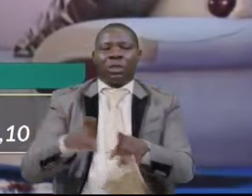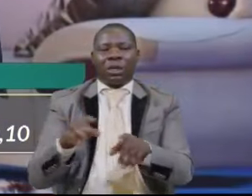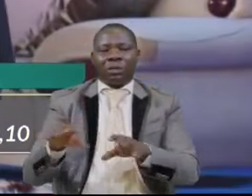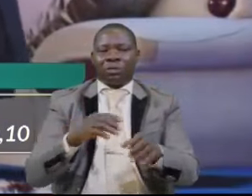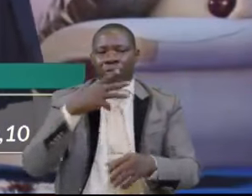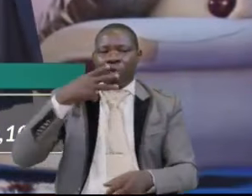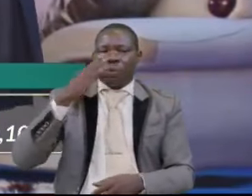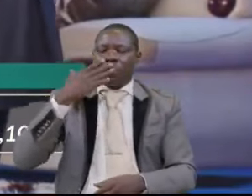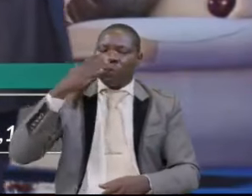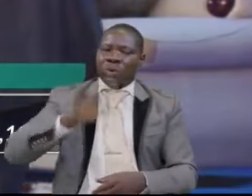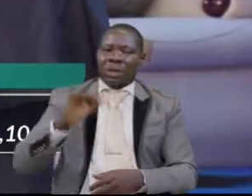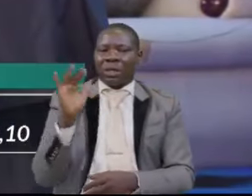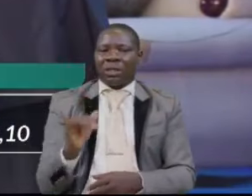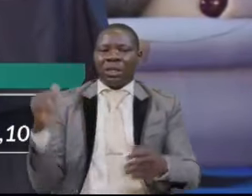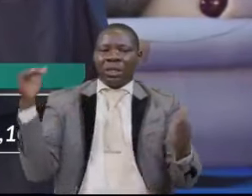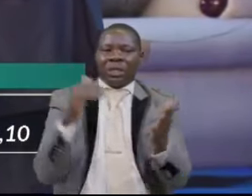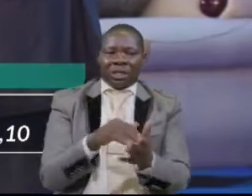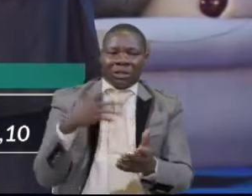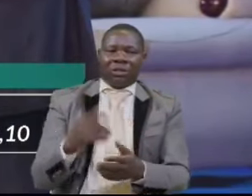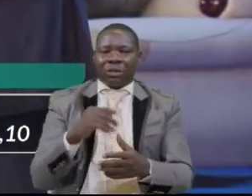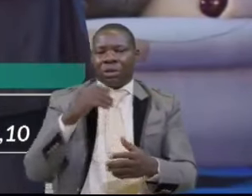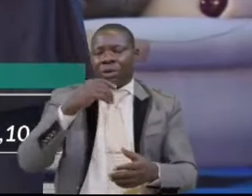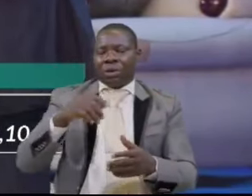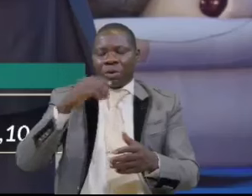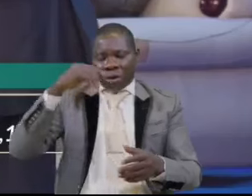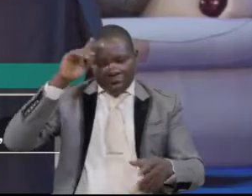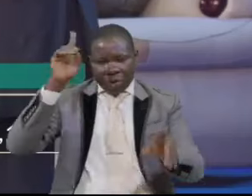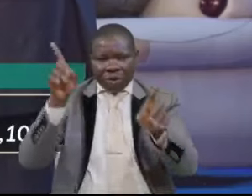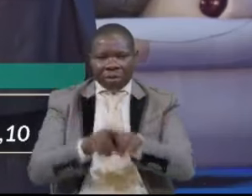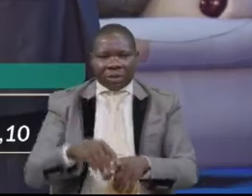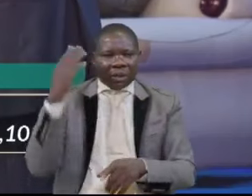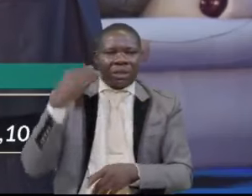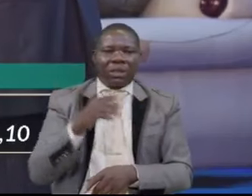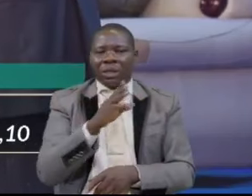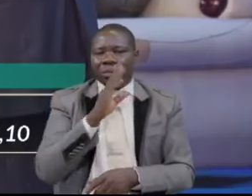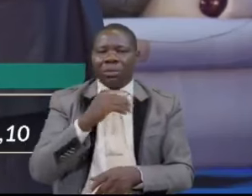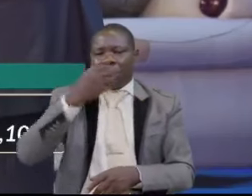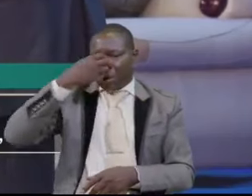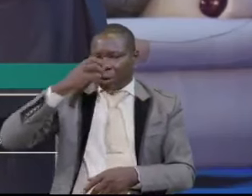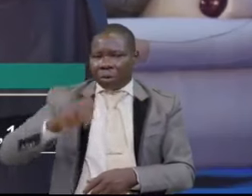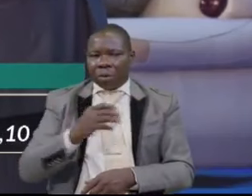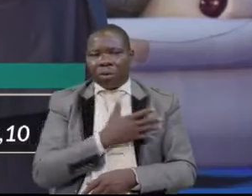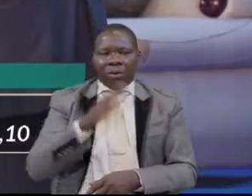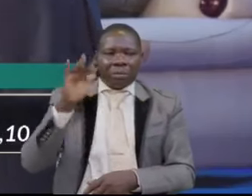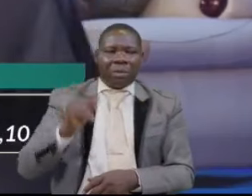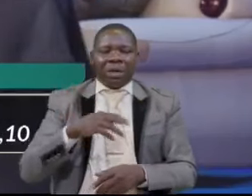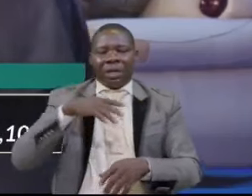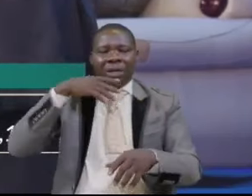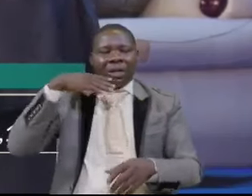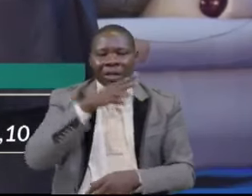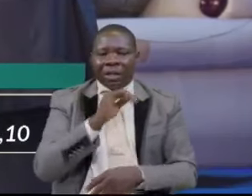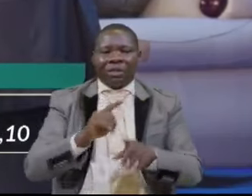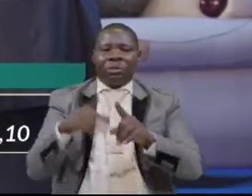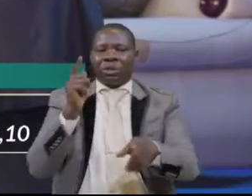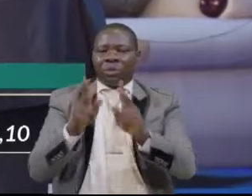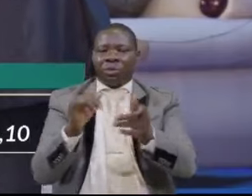with flatteries. But the people that do know their God, oh no, I understand now. The people that